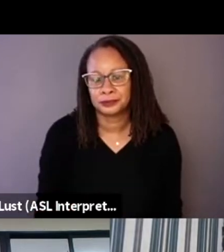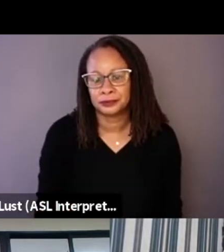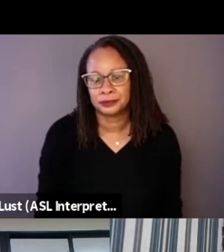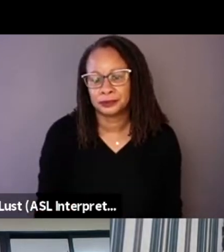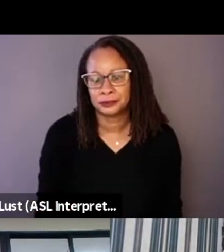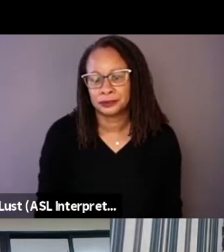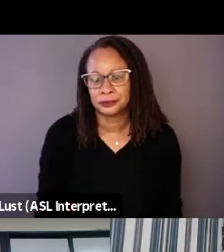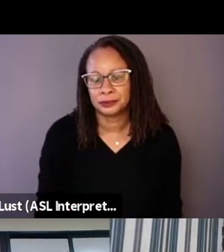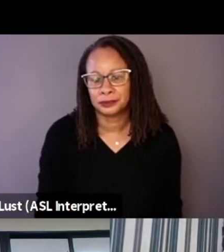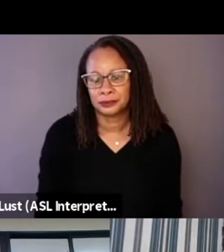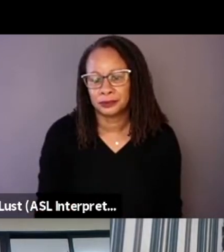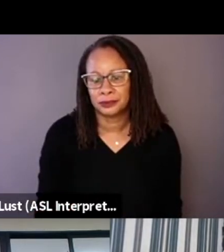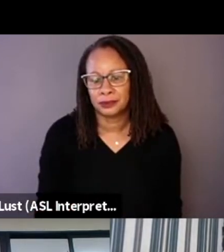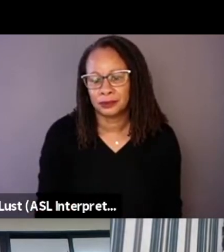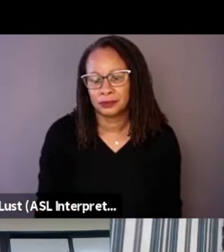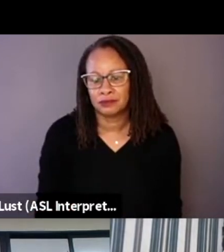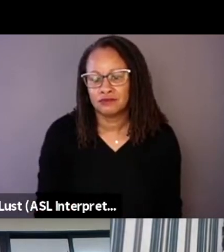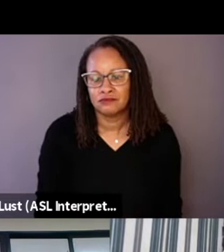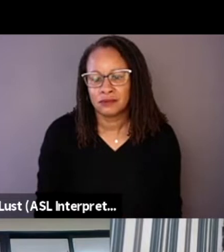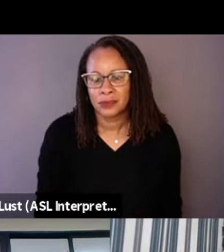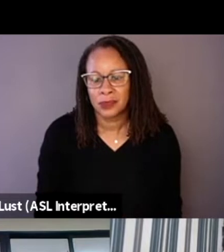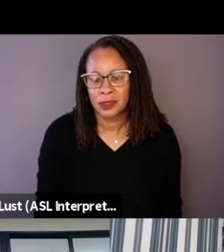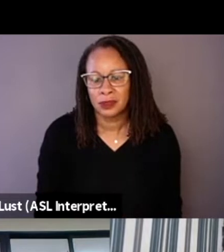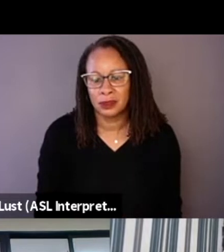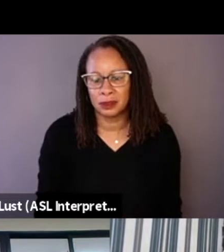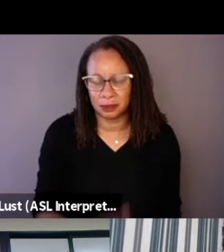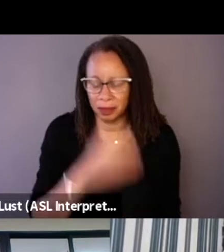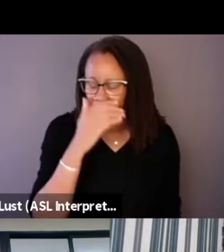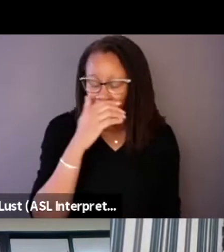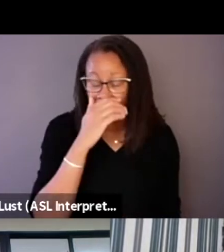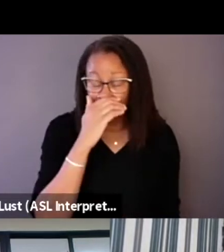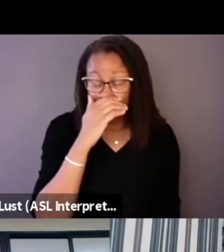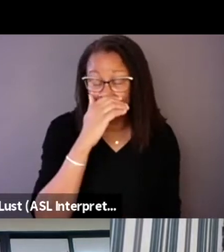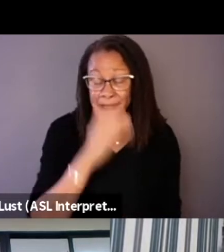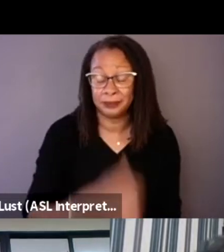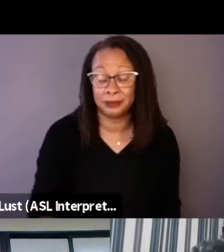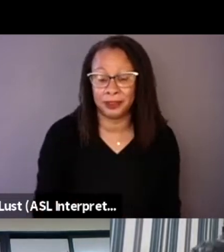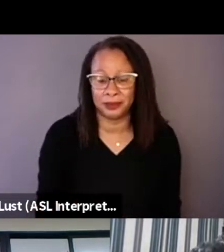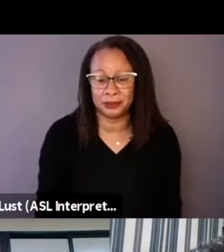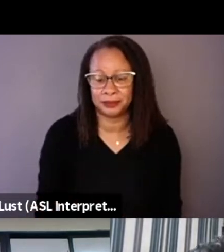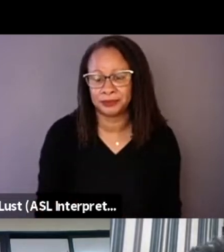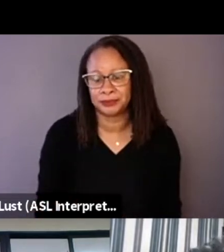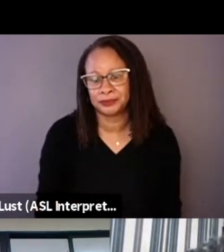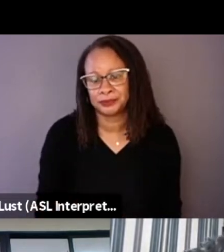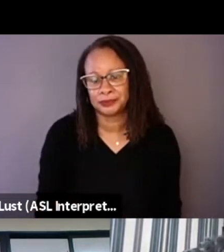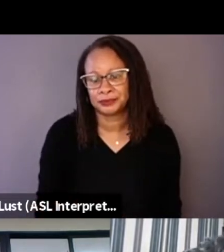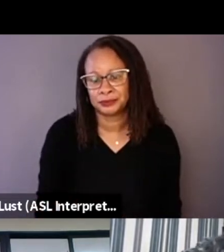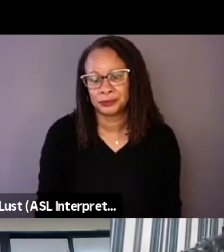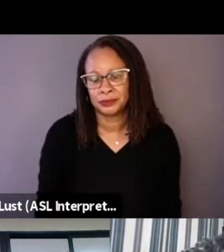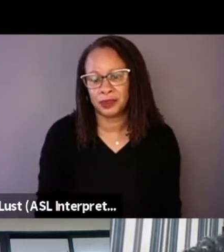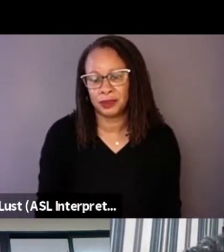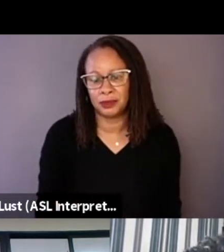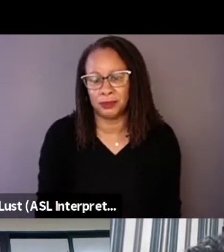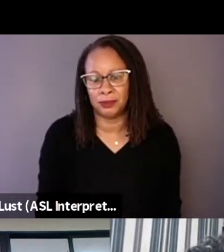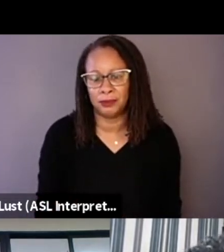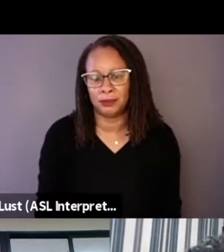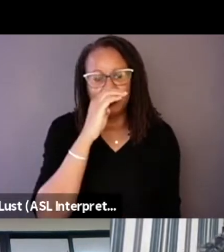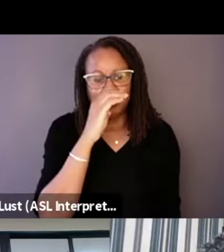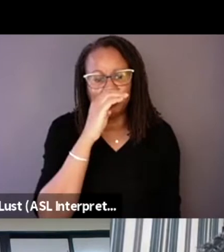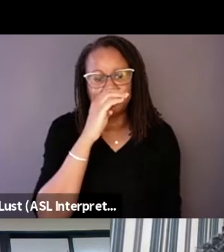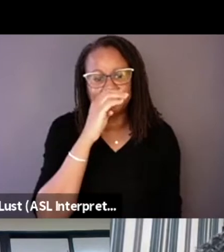padre realizar el proceso en la Junta tenía una documentación, pero su apellido lo escribieron